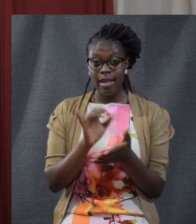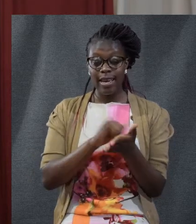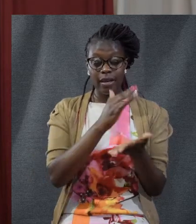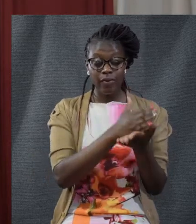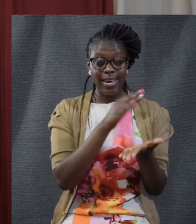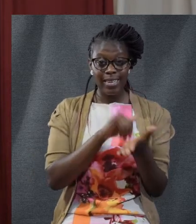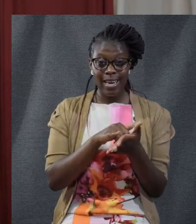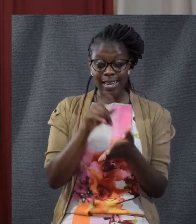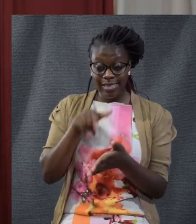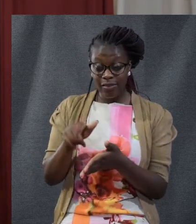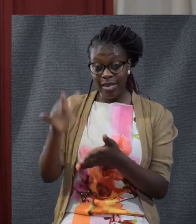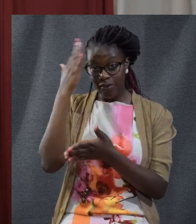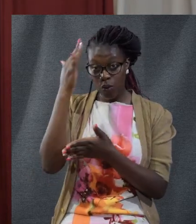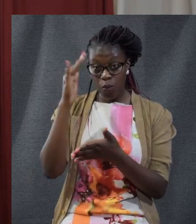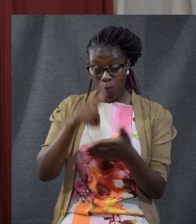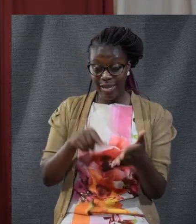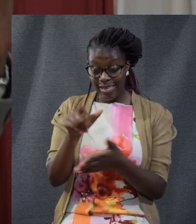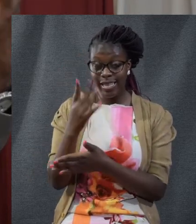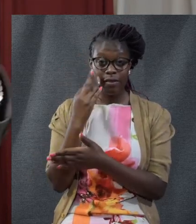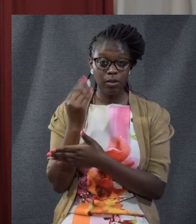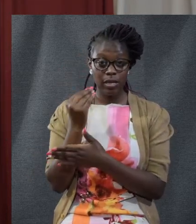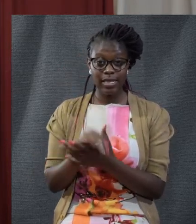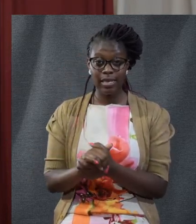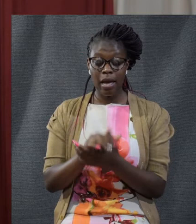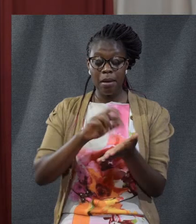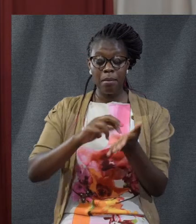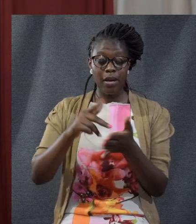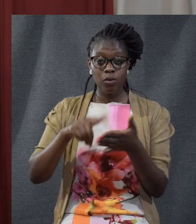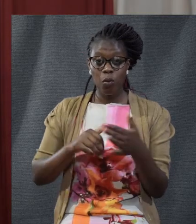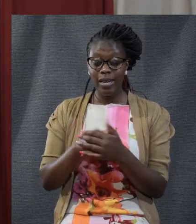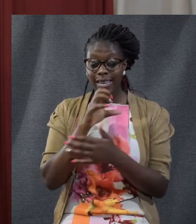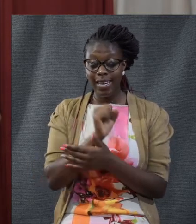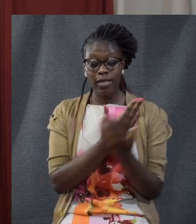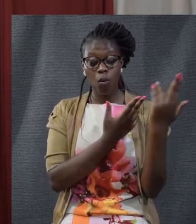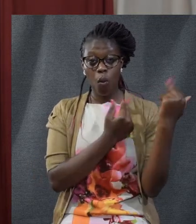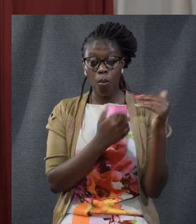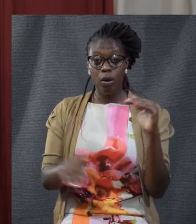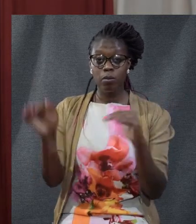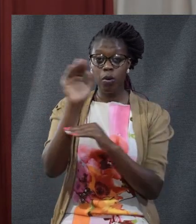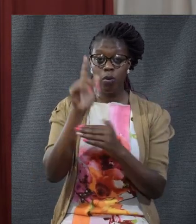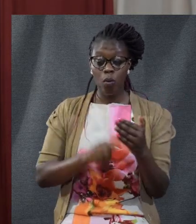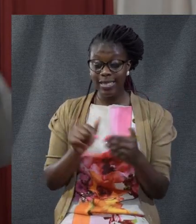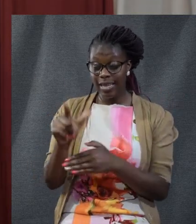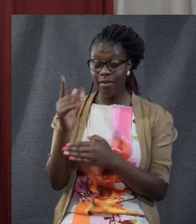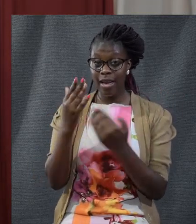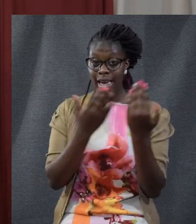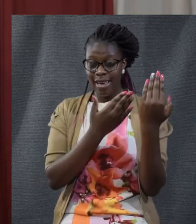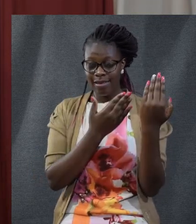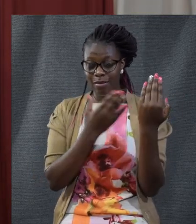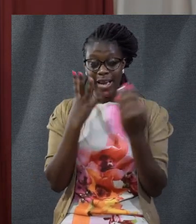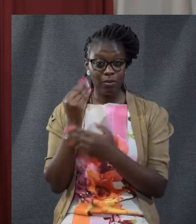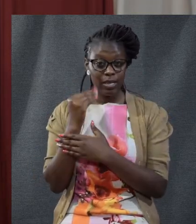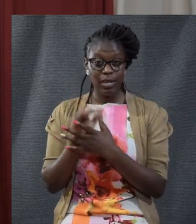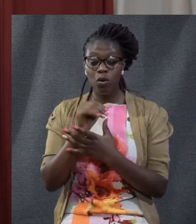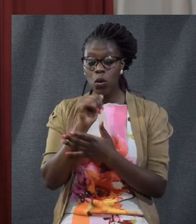That the fact that he was realizing what he was going through means that his hope was beyond what he was going through.